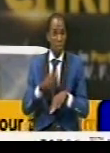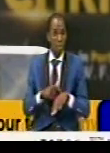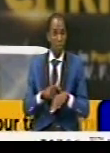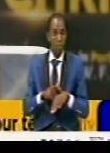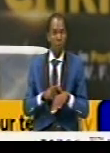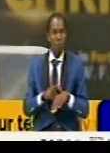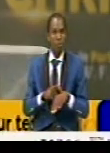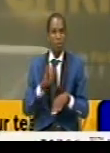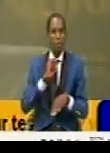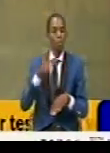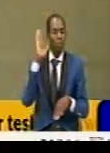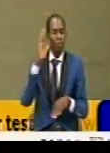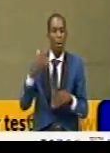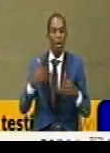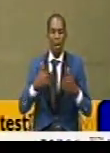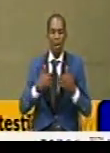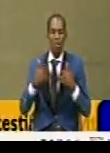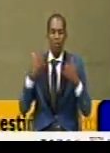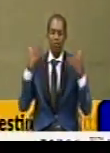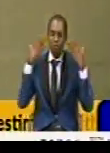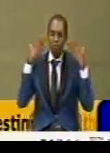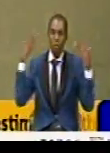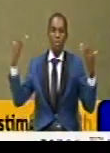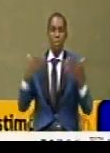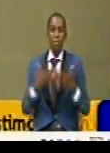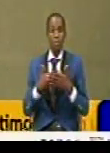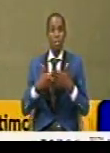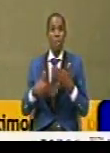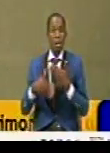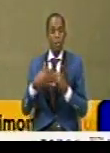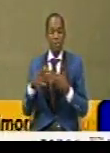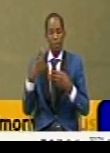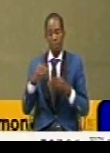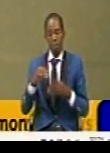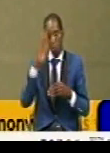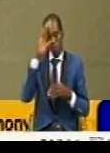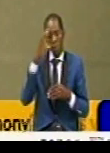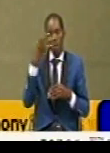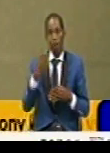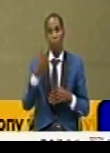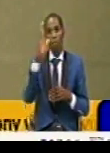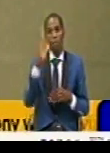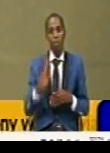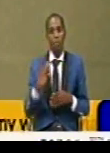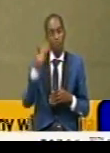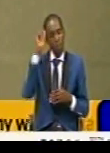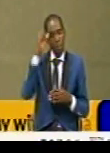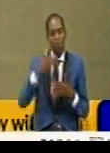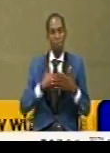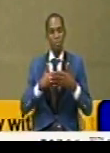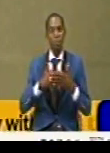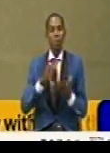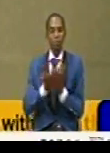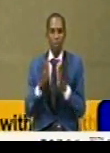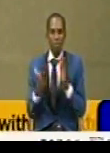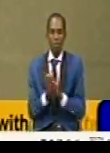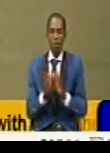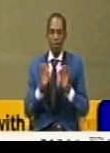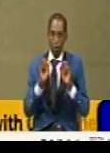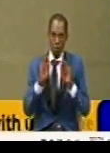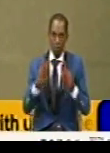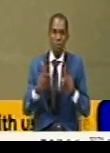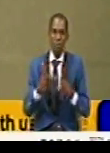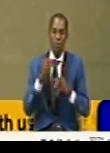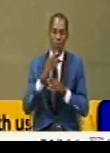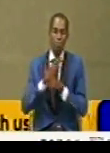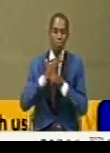then you'll be having difficulty breathing. Each time you'll be having noisy breathing. But as he came here, after the prayer of the man